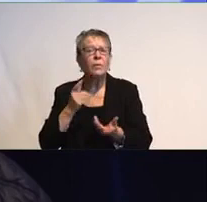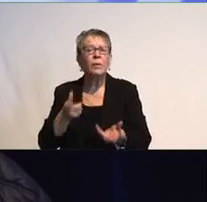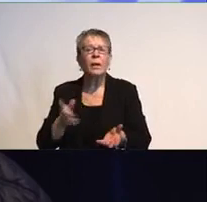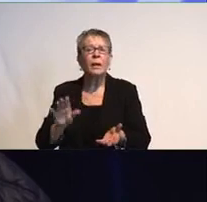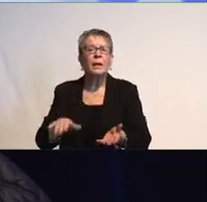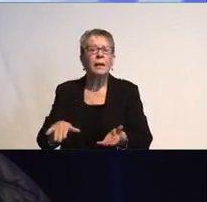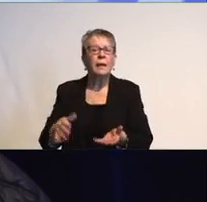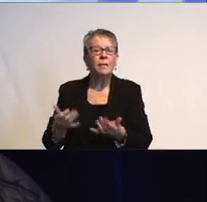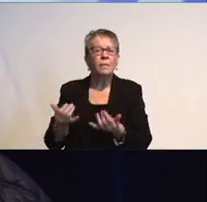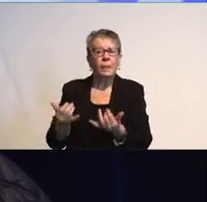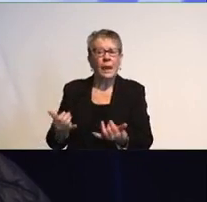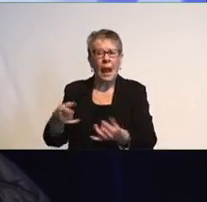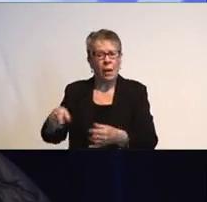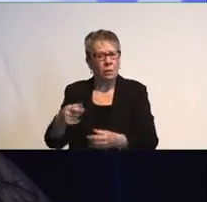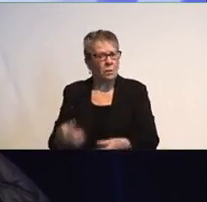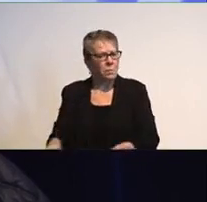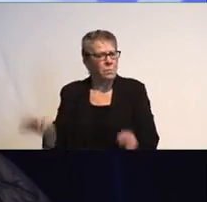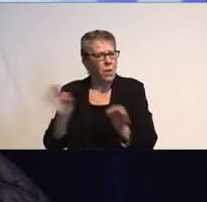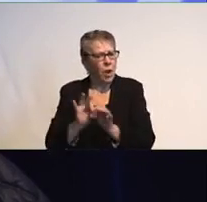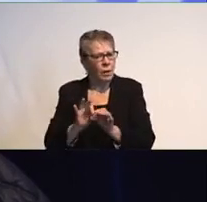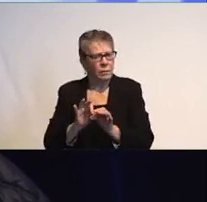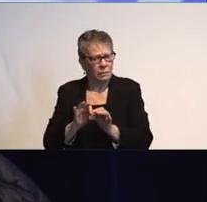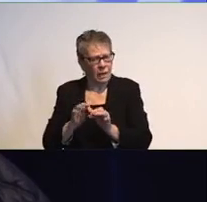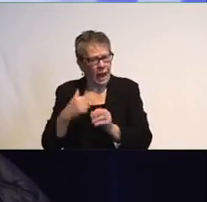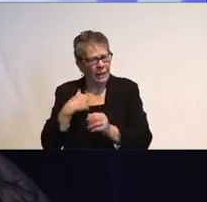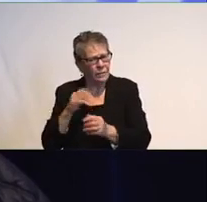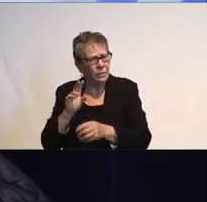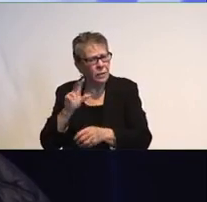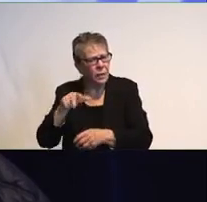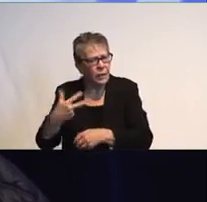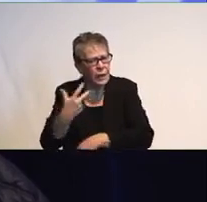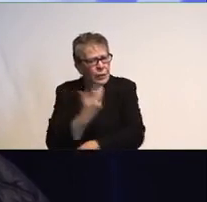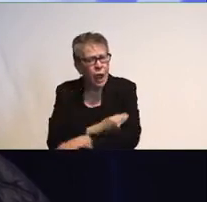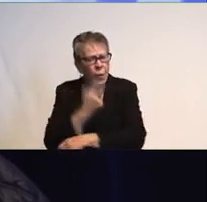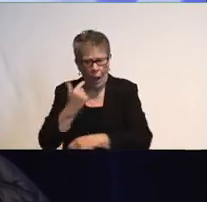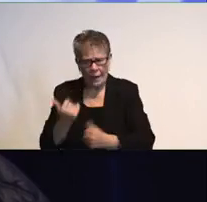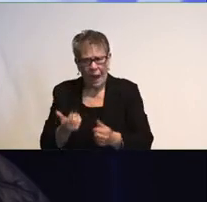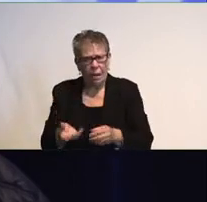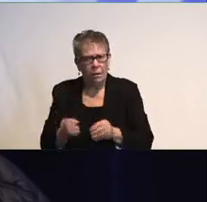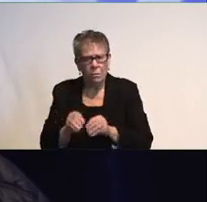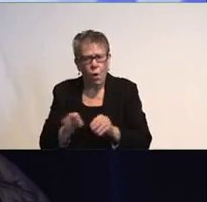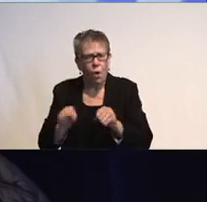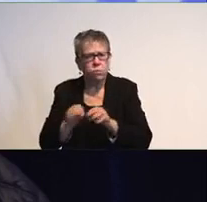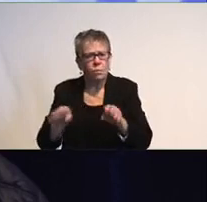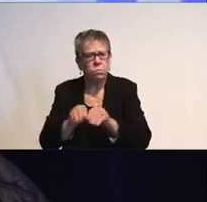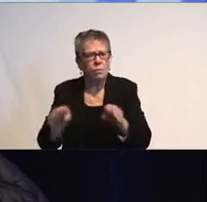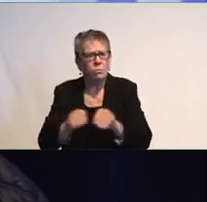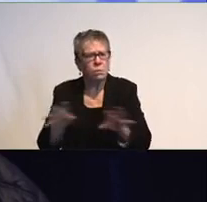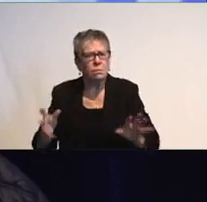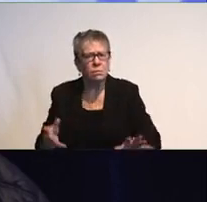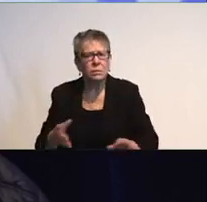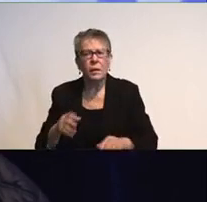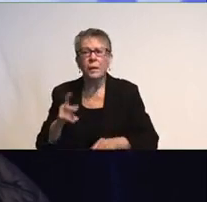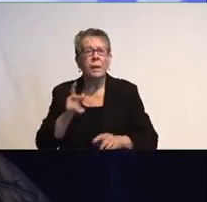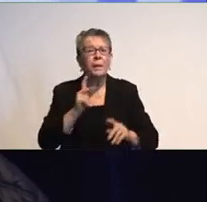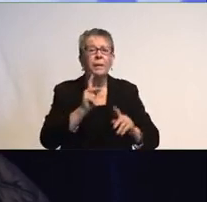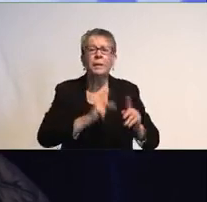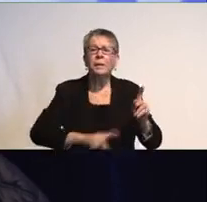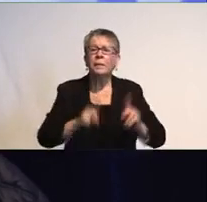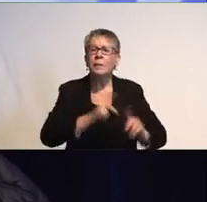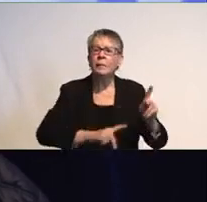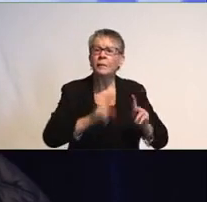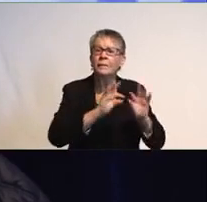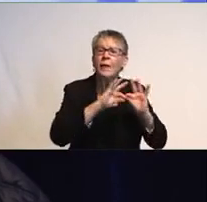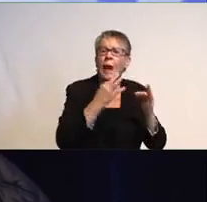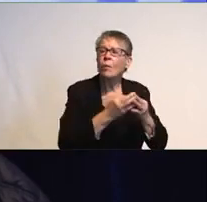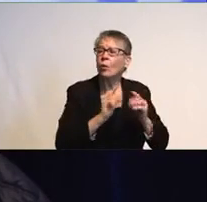and there will be increased holiday visitation where such vulnerable individuals reside. Outbreaks